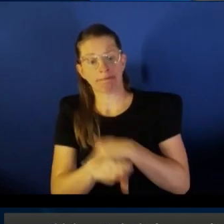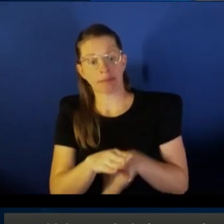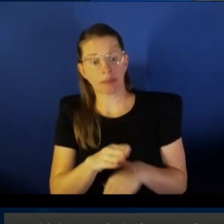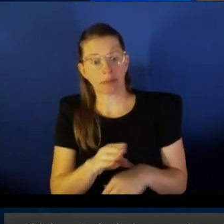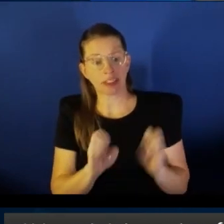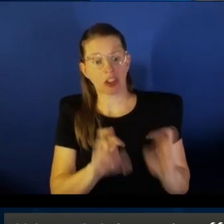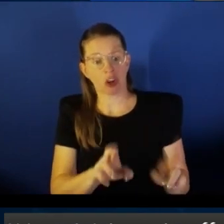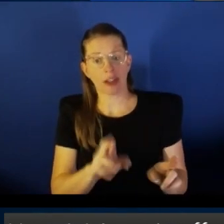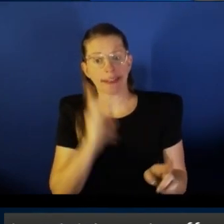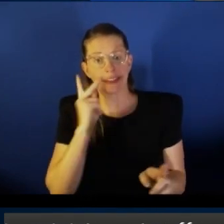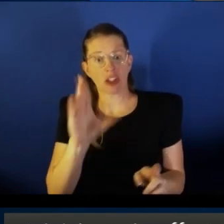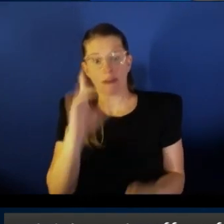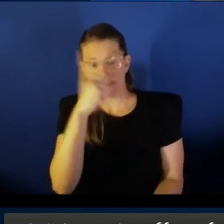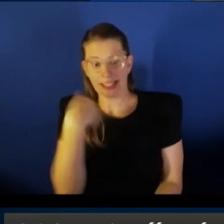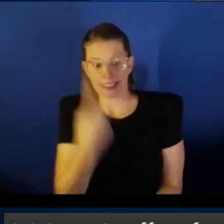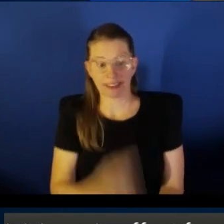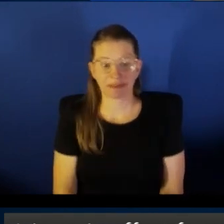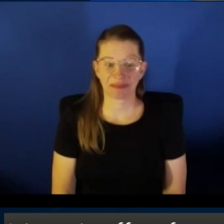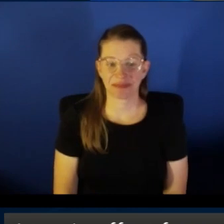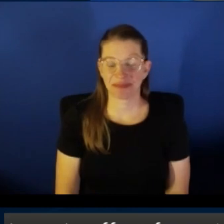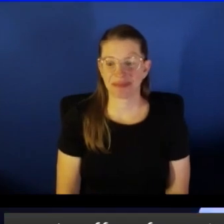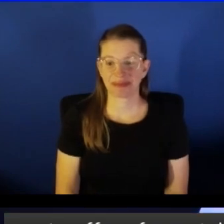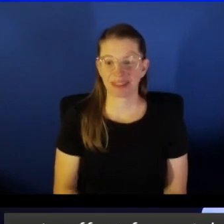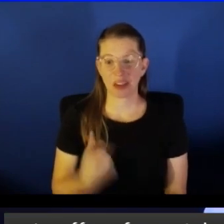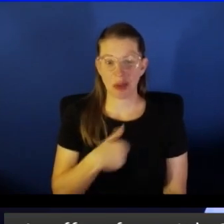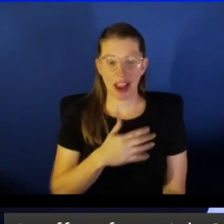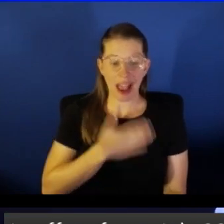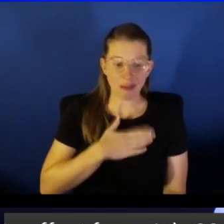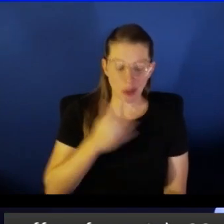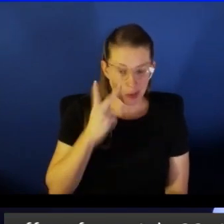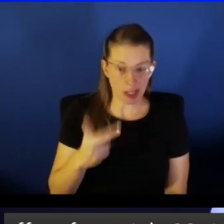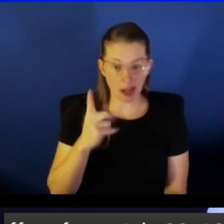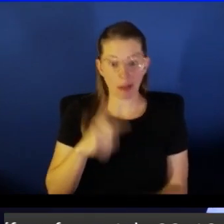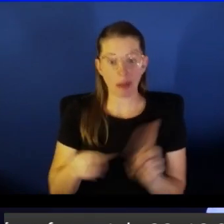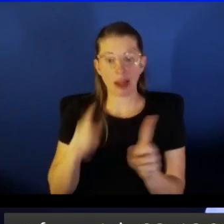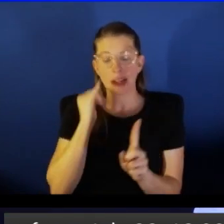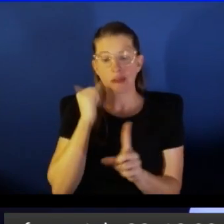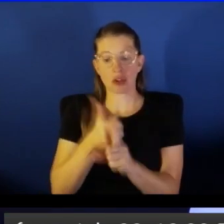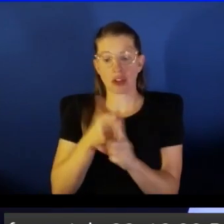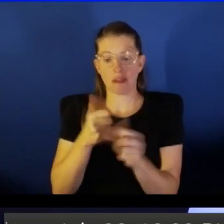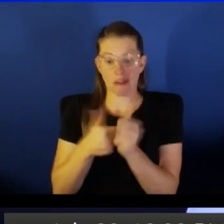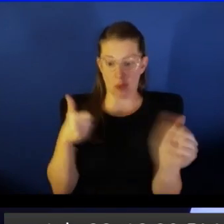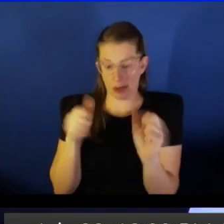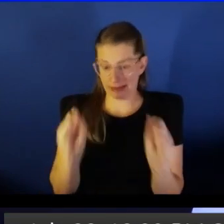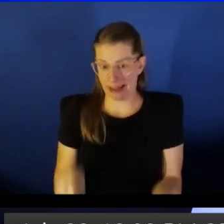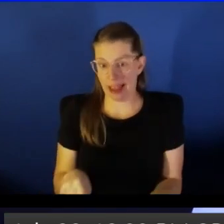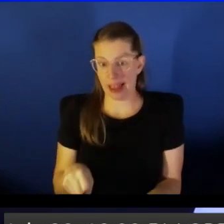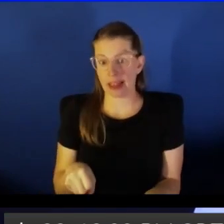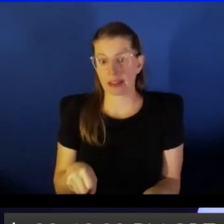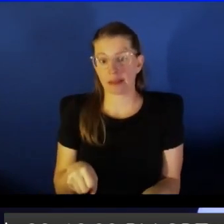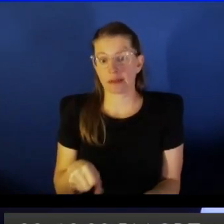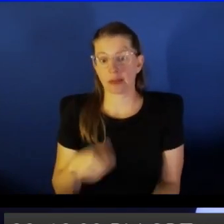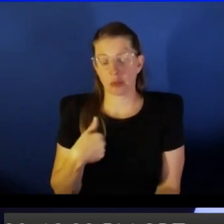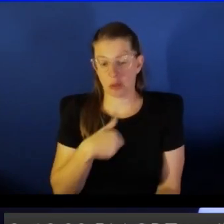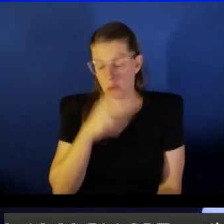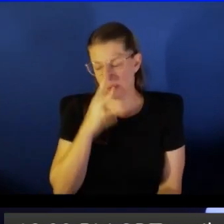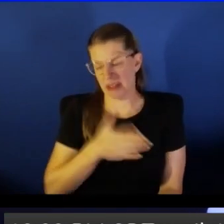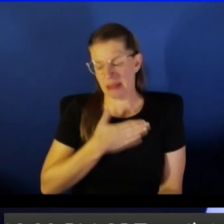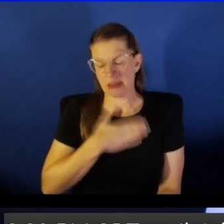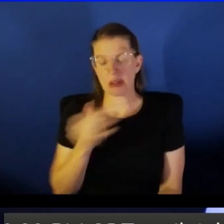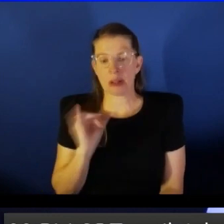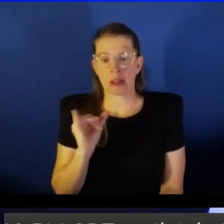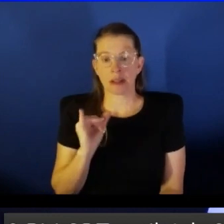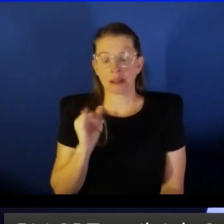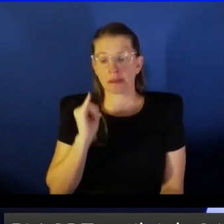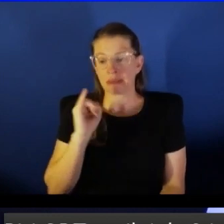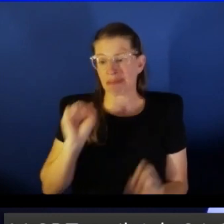face? Yes. We are happy to see you, but if you can avoid it for this, we'd be happy to. If at all possible, especially these next several days with